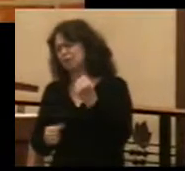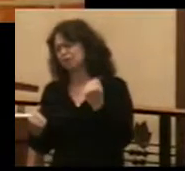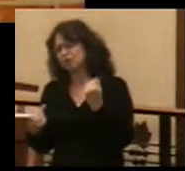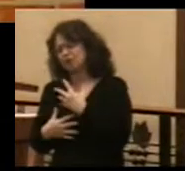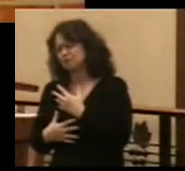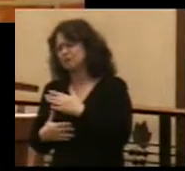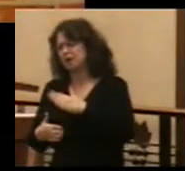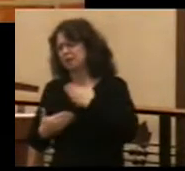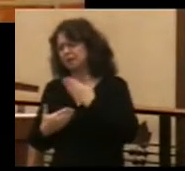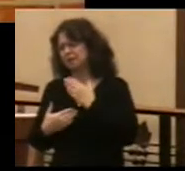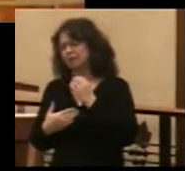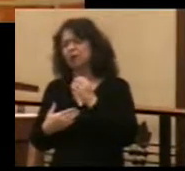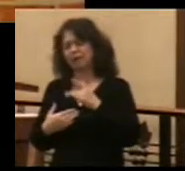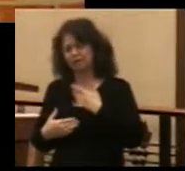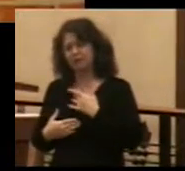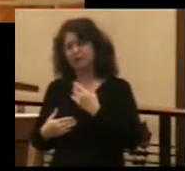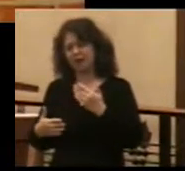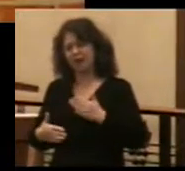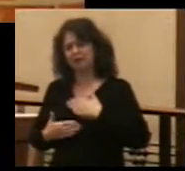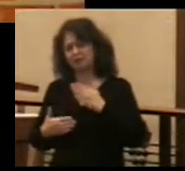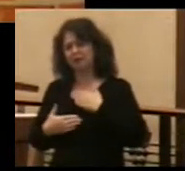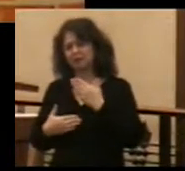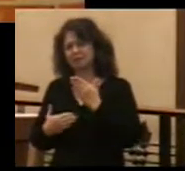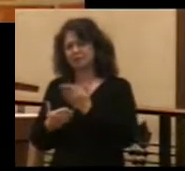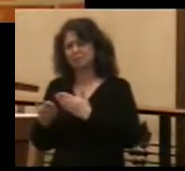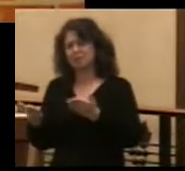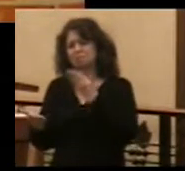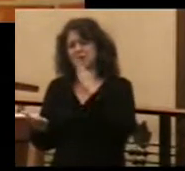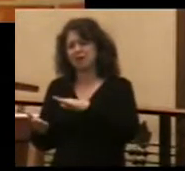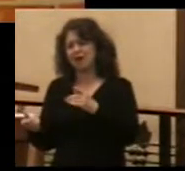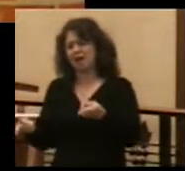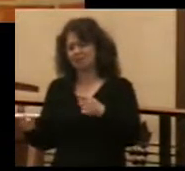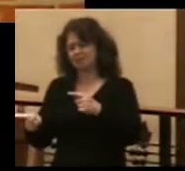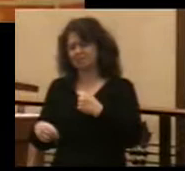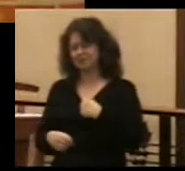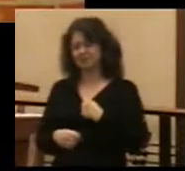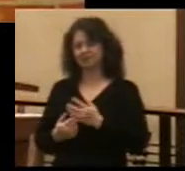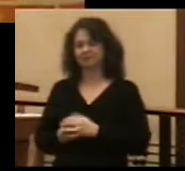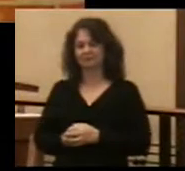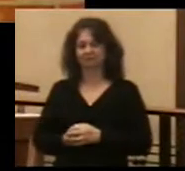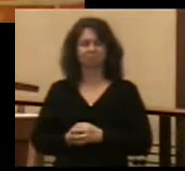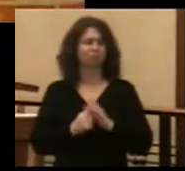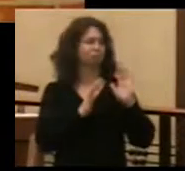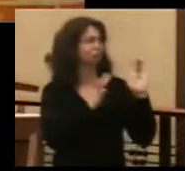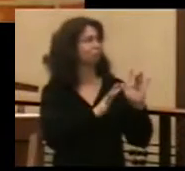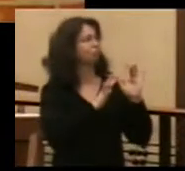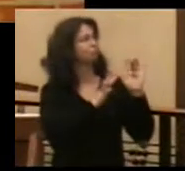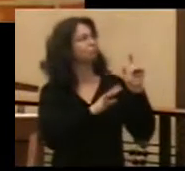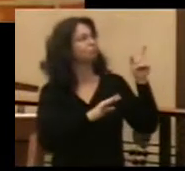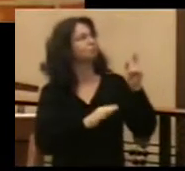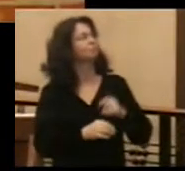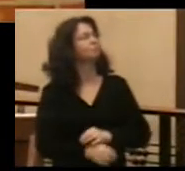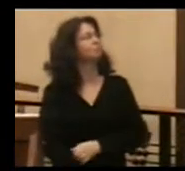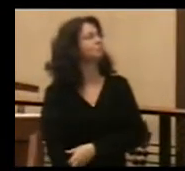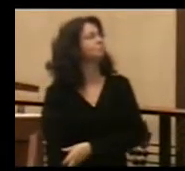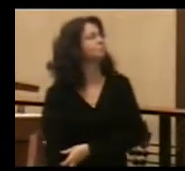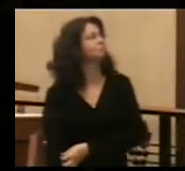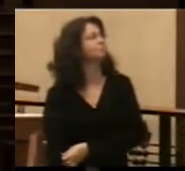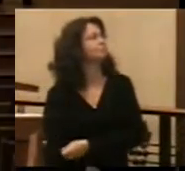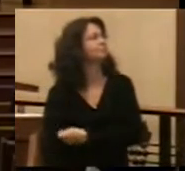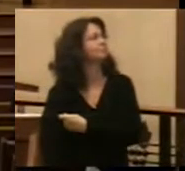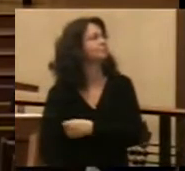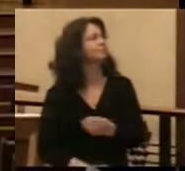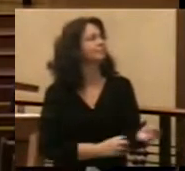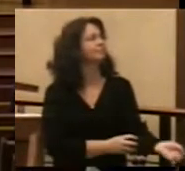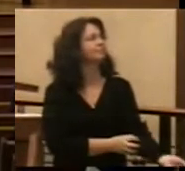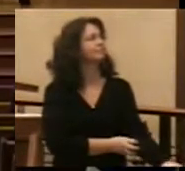because whenever I get happy, something always bad happens. Poor Charlie Brown. And